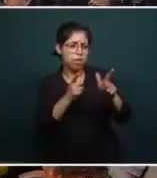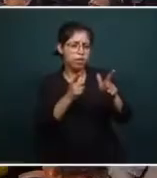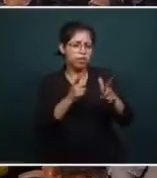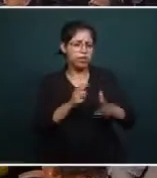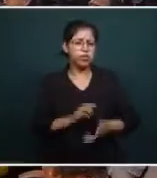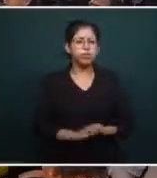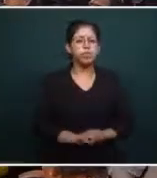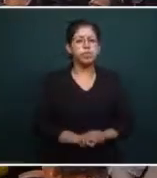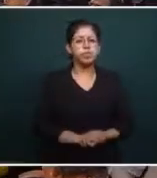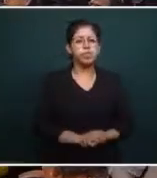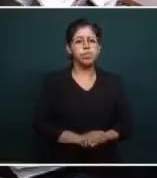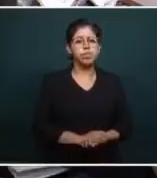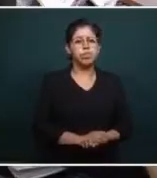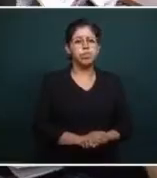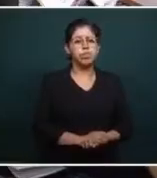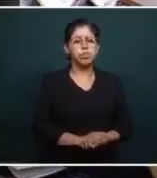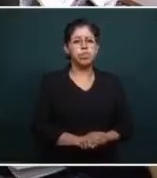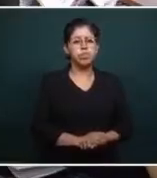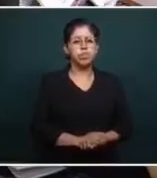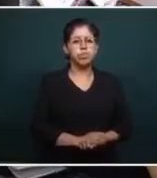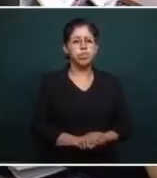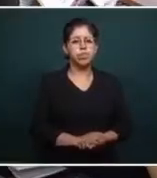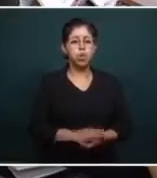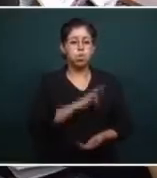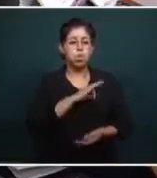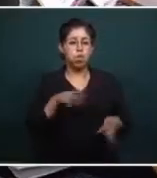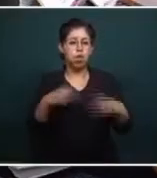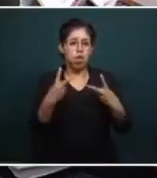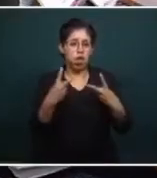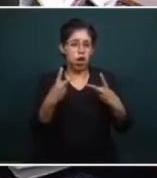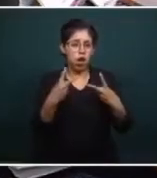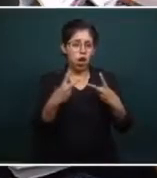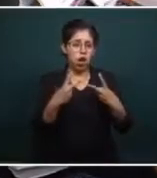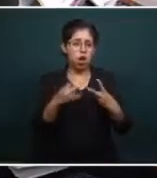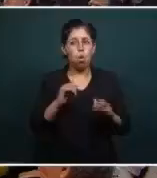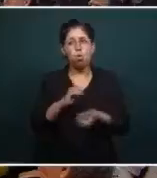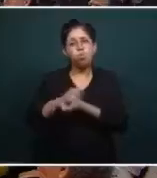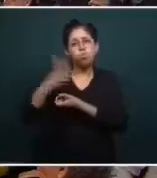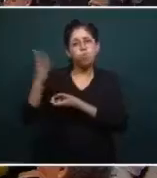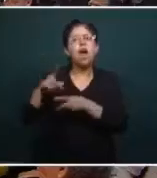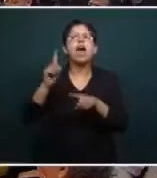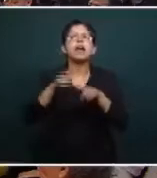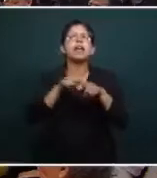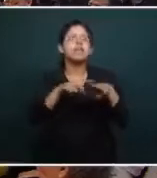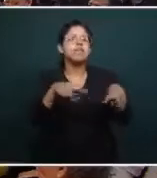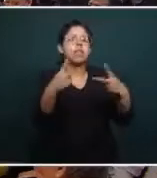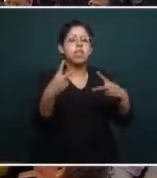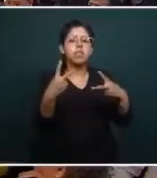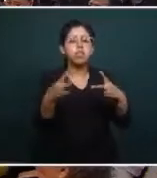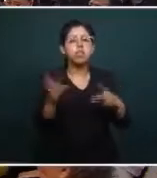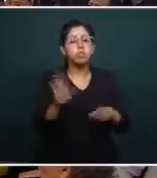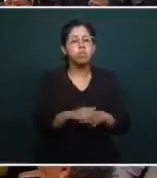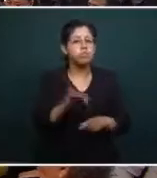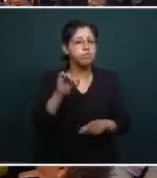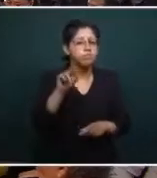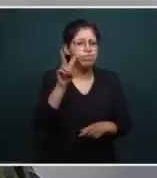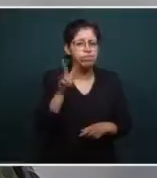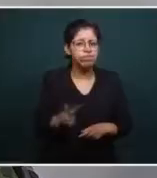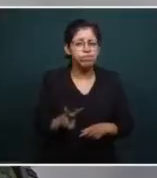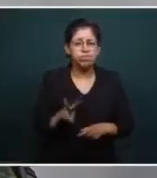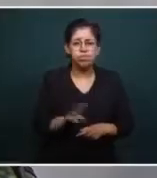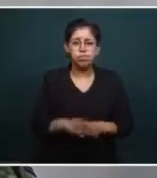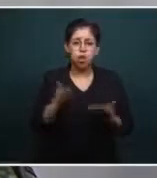to importación de regulate ese the tipo importation armas y of la that type venta of también, arms y and a the quién se sale les vende, and who it's porque sold to, efectivamente no because